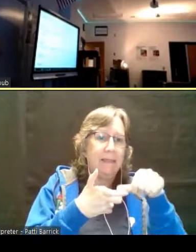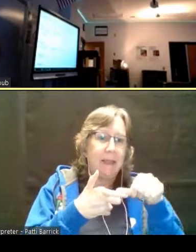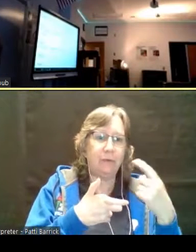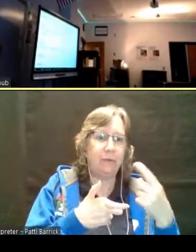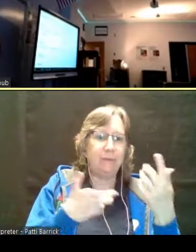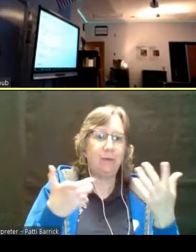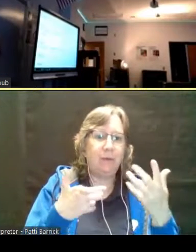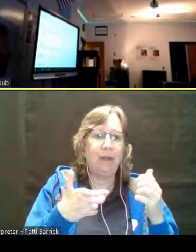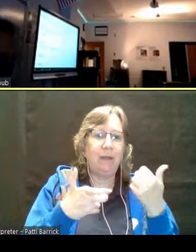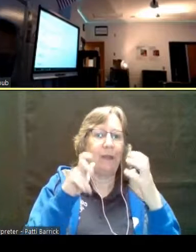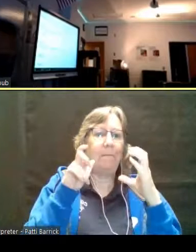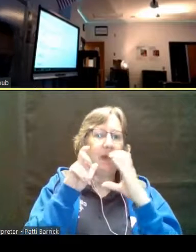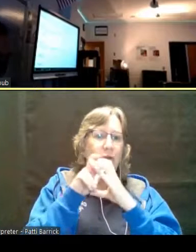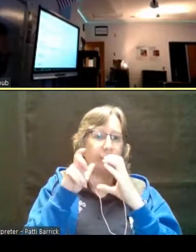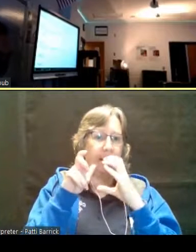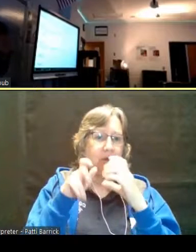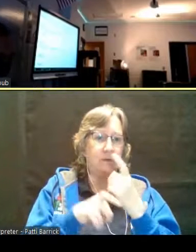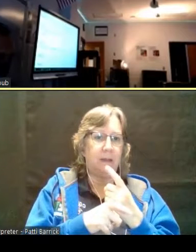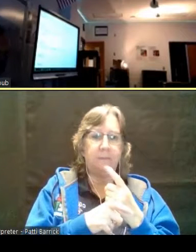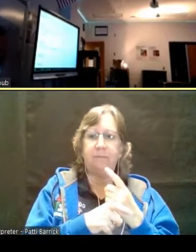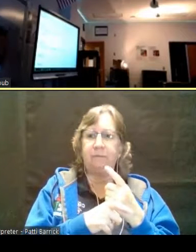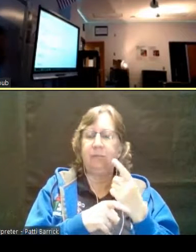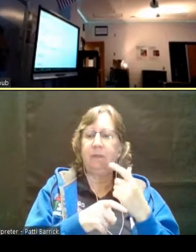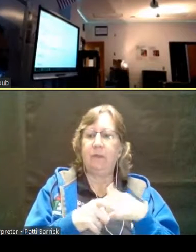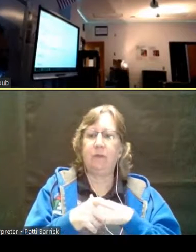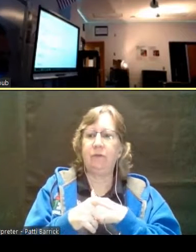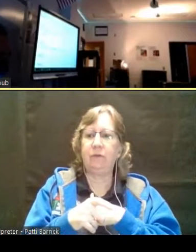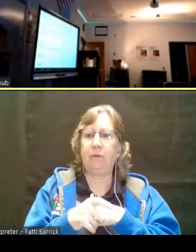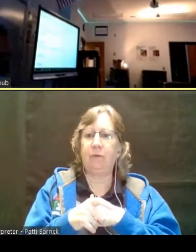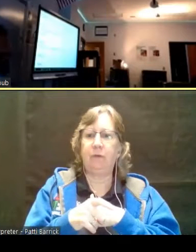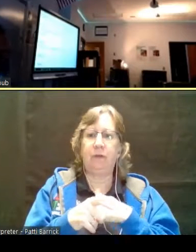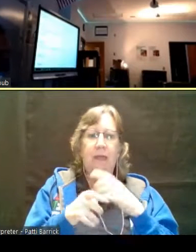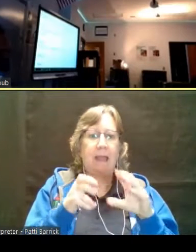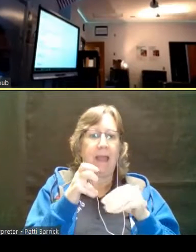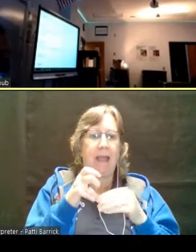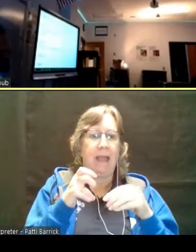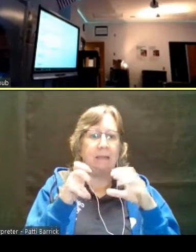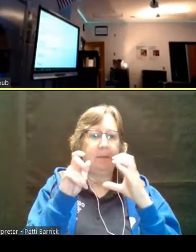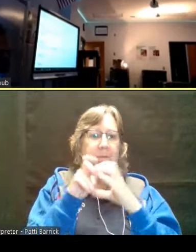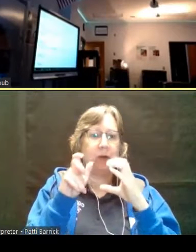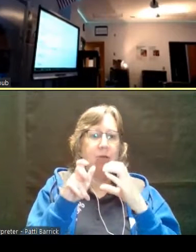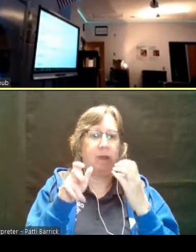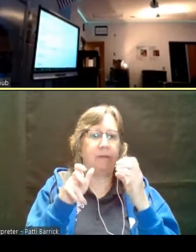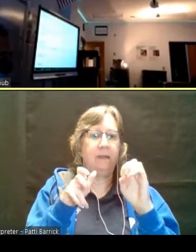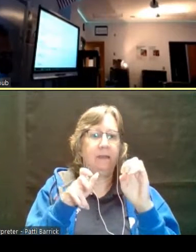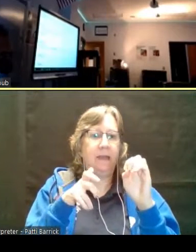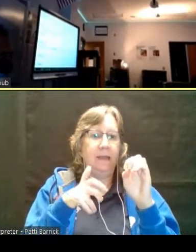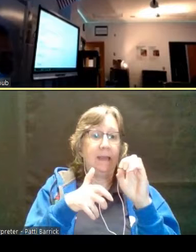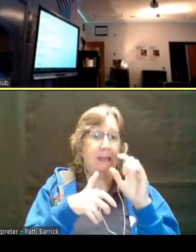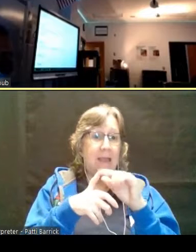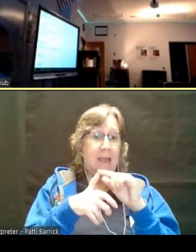anything. Paragraph. So we're going to put the paragraph element, but it needs to go with the,